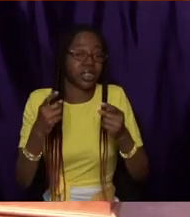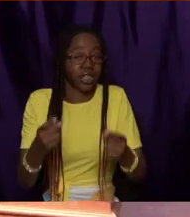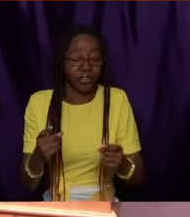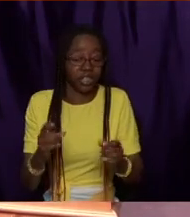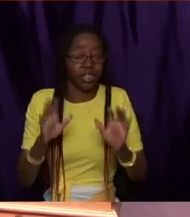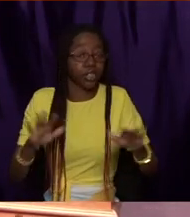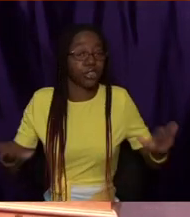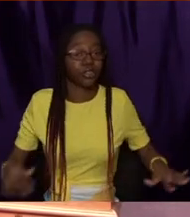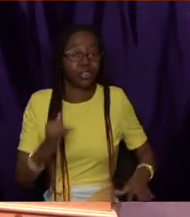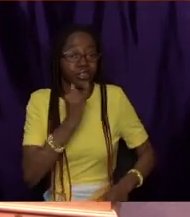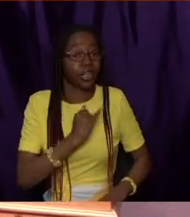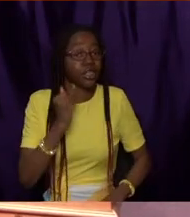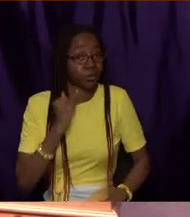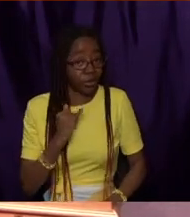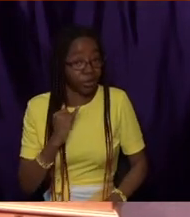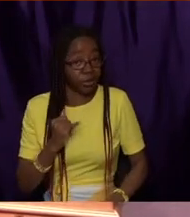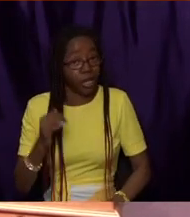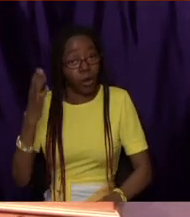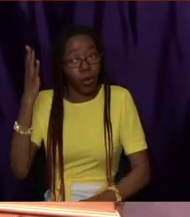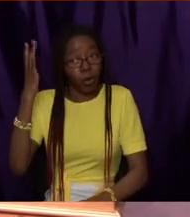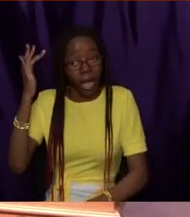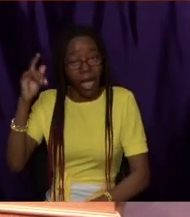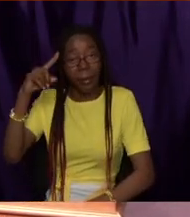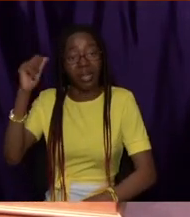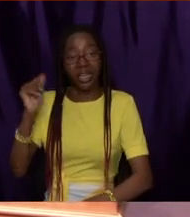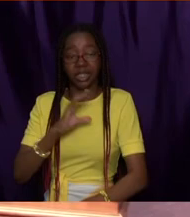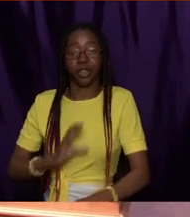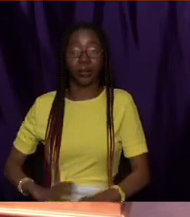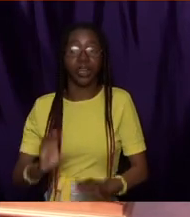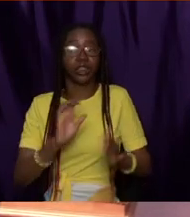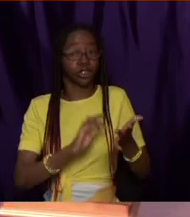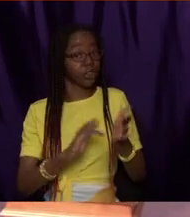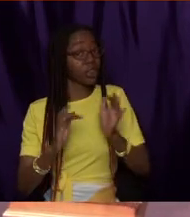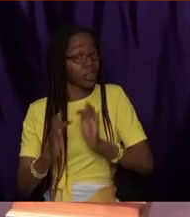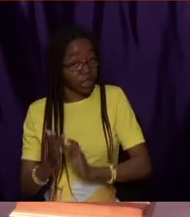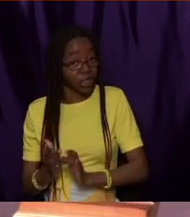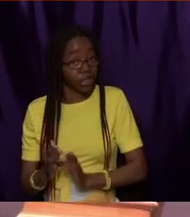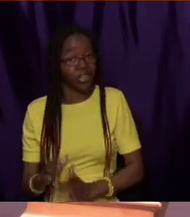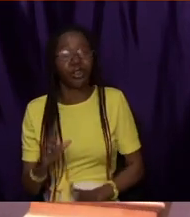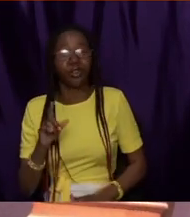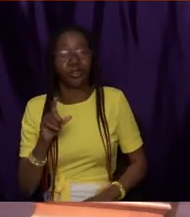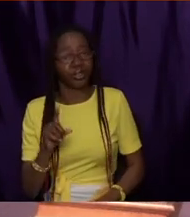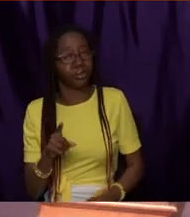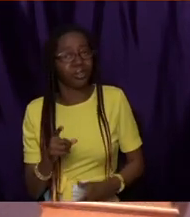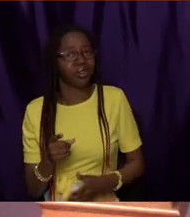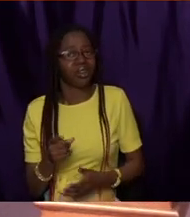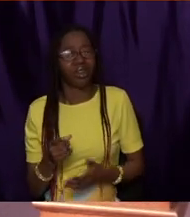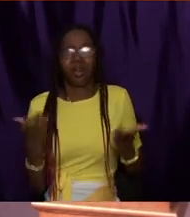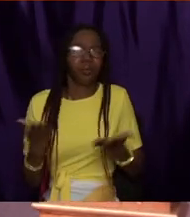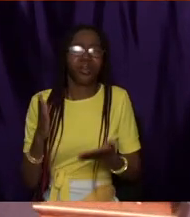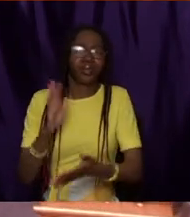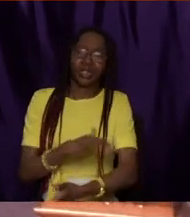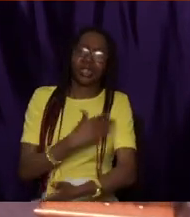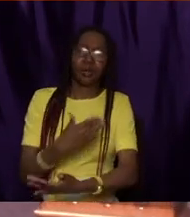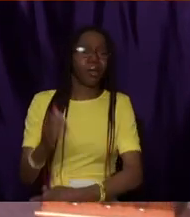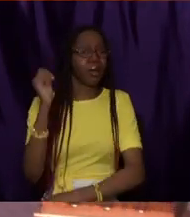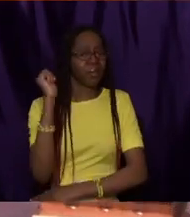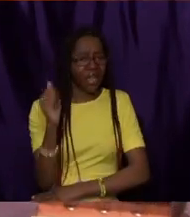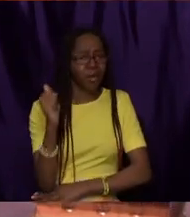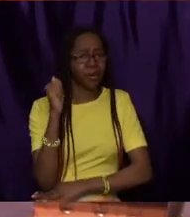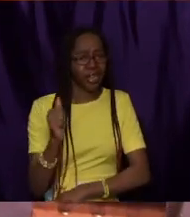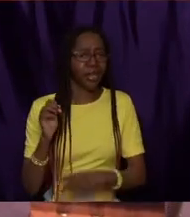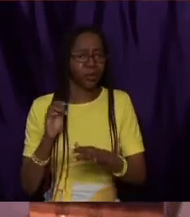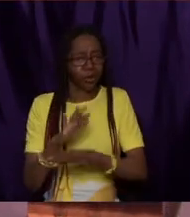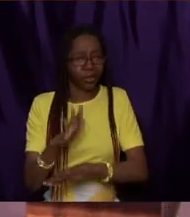the children of Israel, because in Christ Jesus, you are. Weren't y'all singing about Abraham earlier